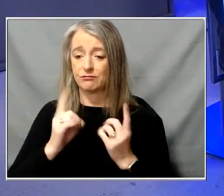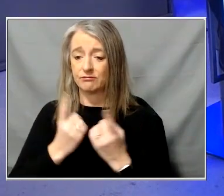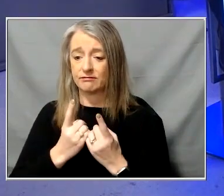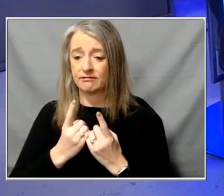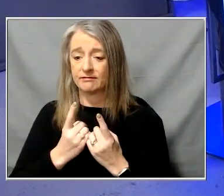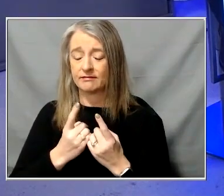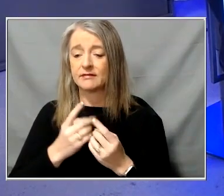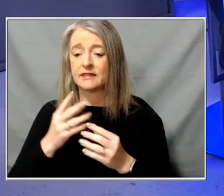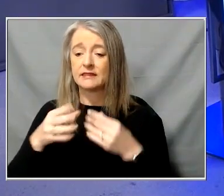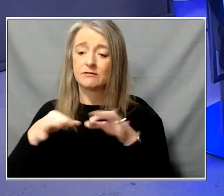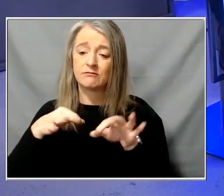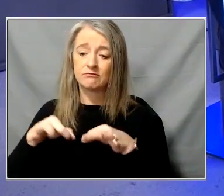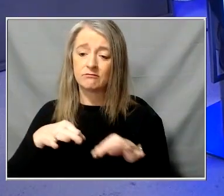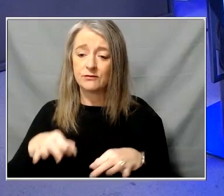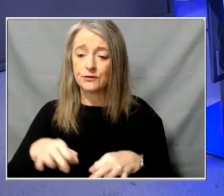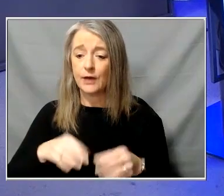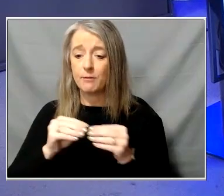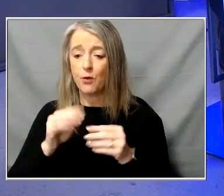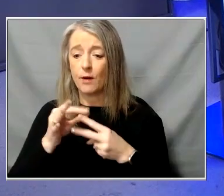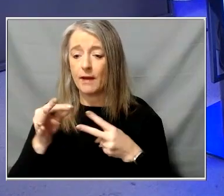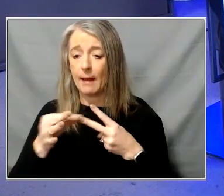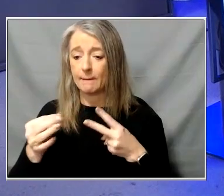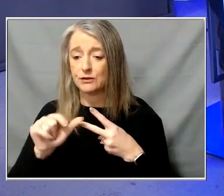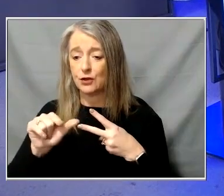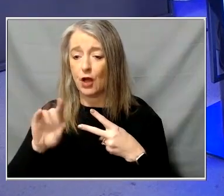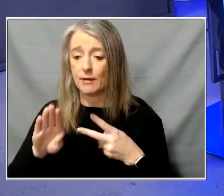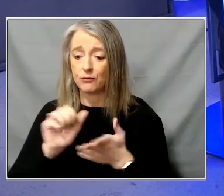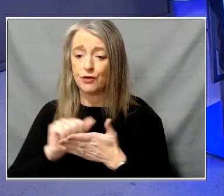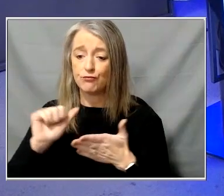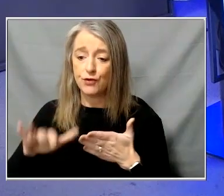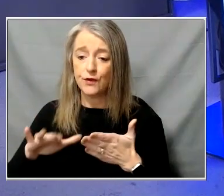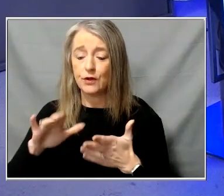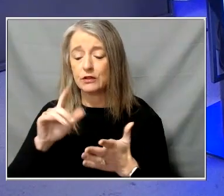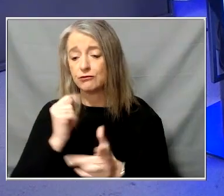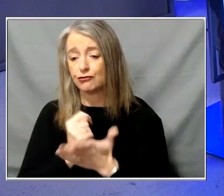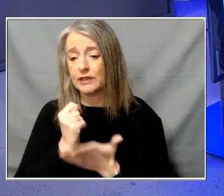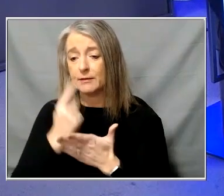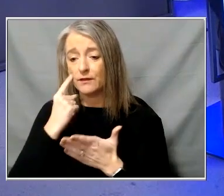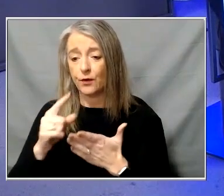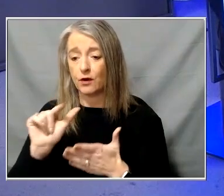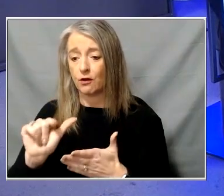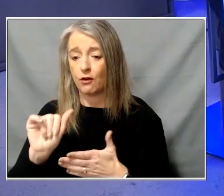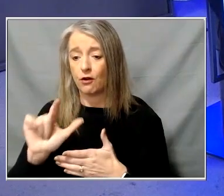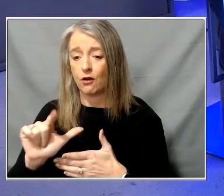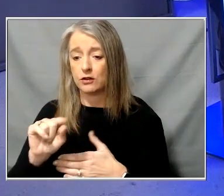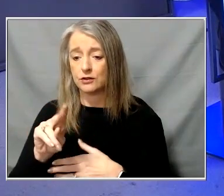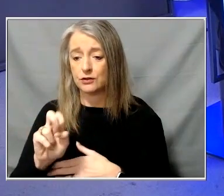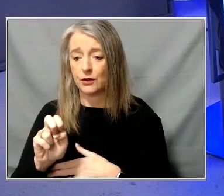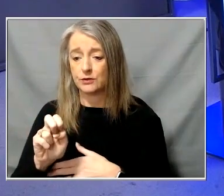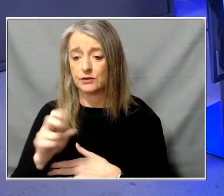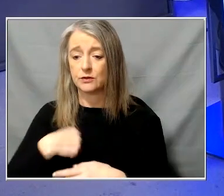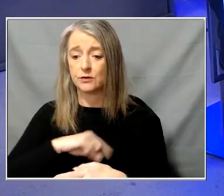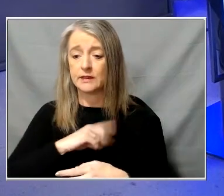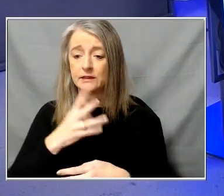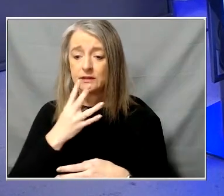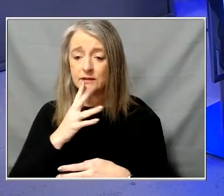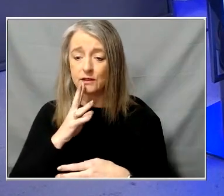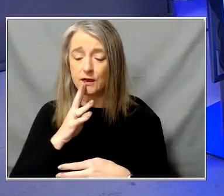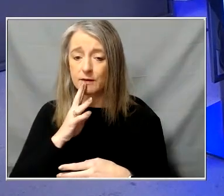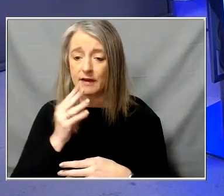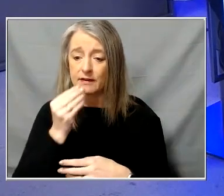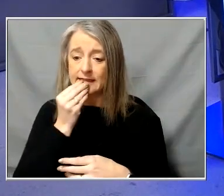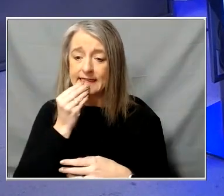about and find out more about options for gallbladder removal and treatment for those gallstones. So when we talk about a food coma, eating too much, we